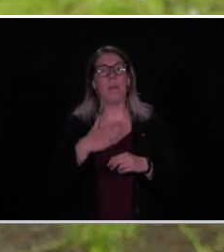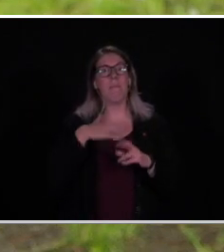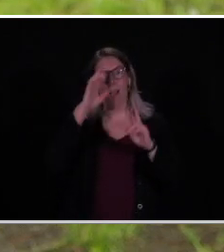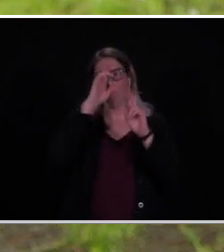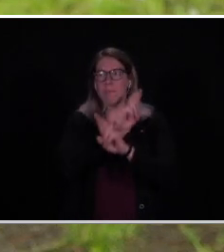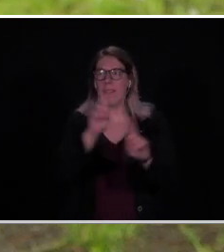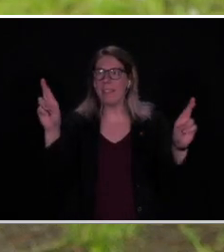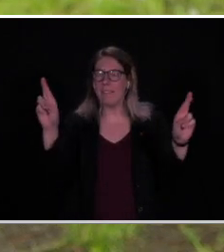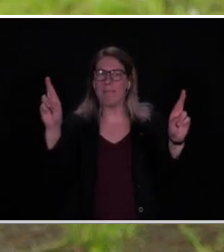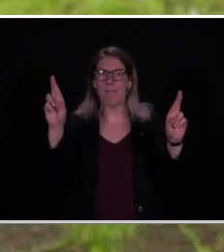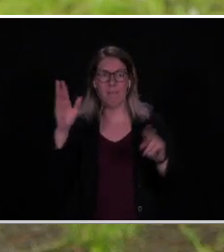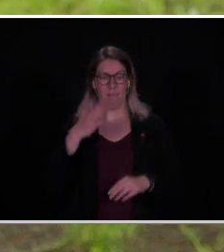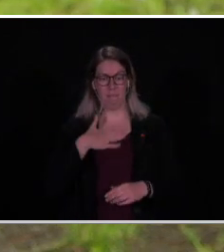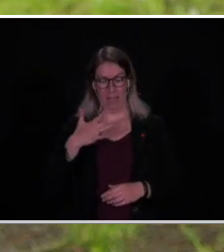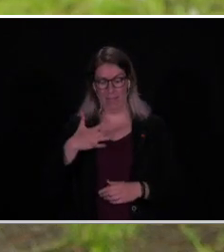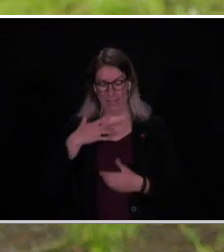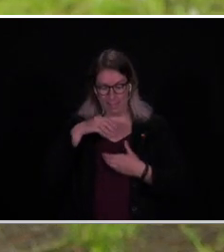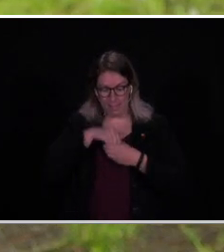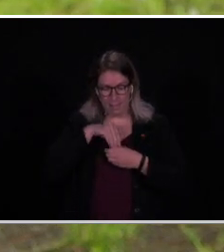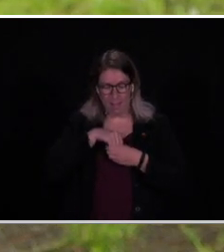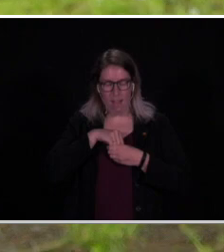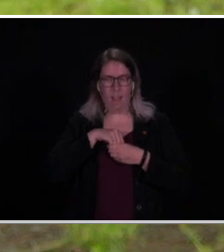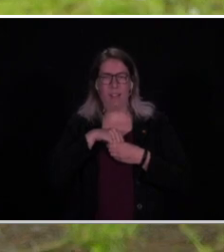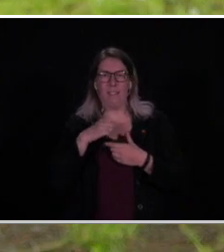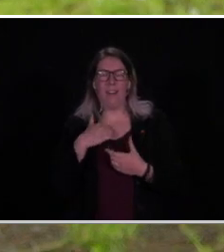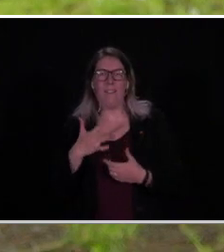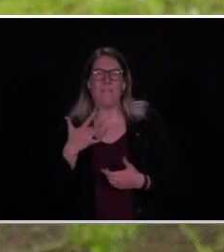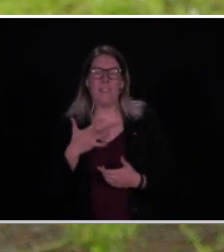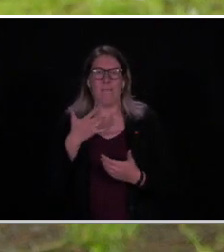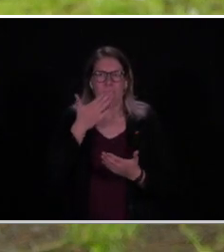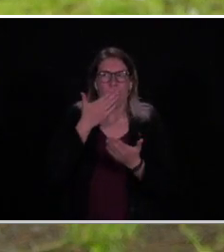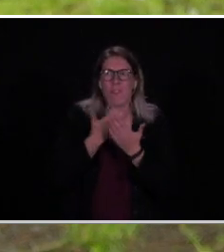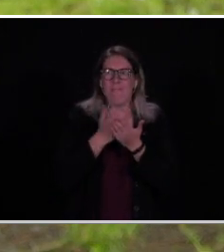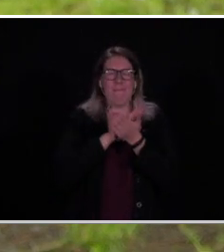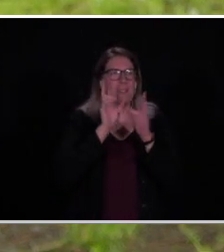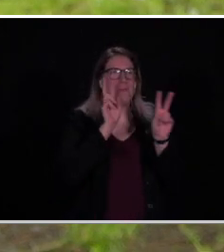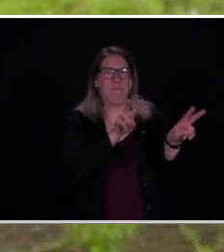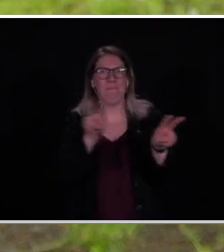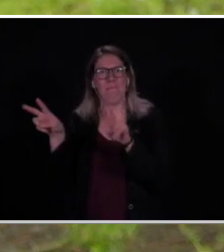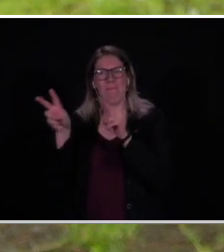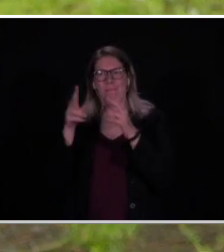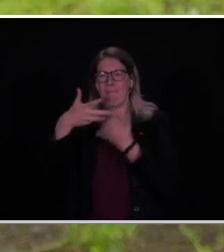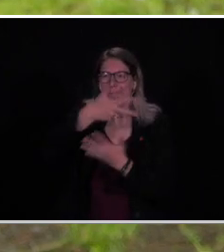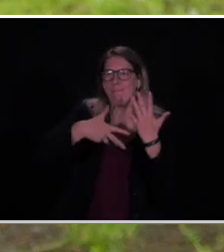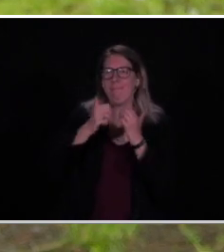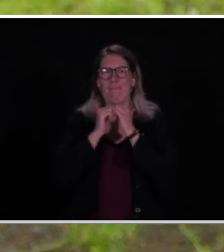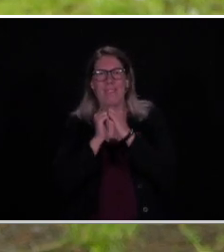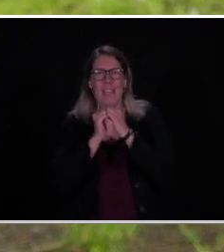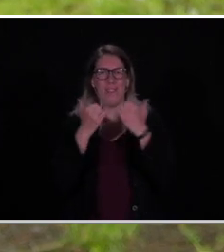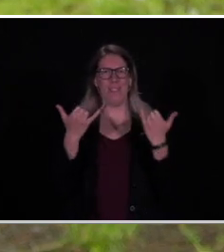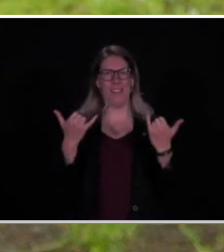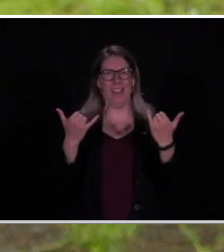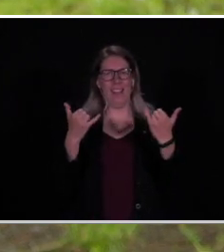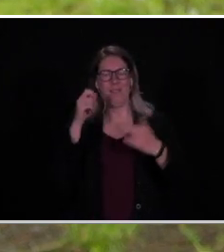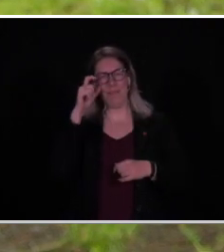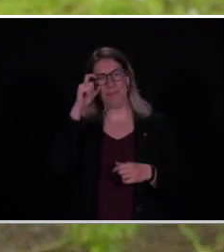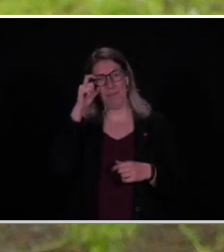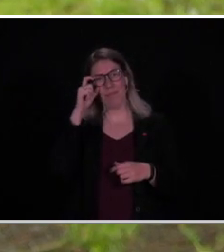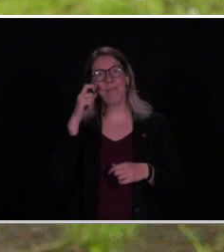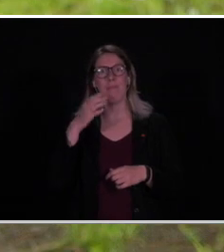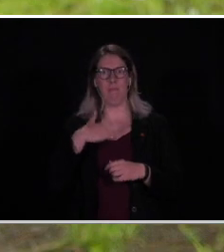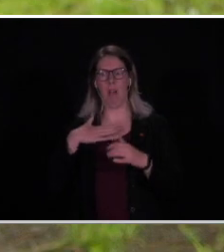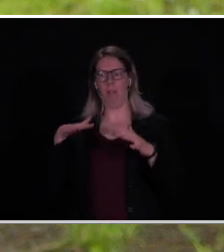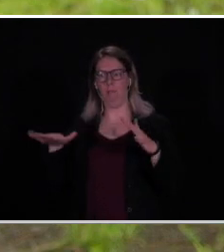ones, the feelings I have inside, or I feel really good to see you and to be with you here today. And in Coast Salish